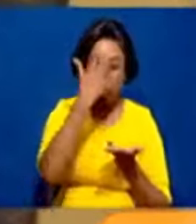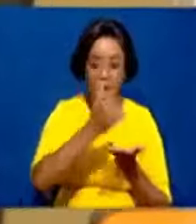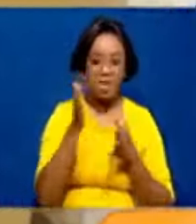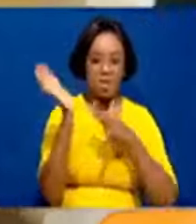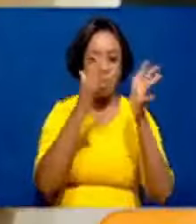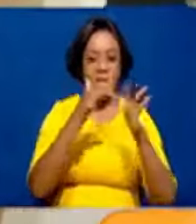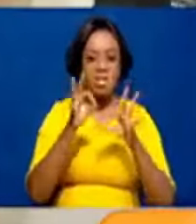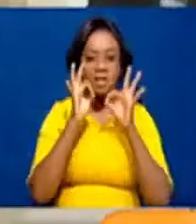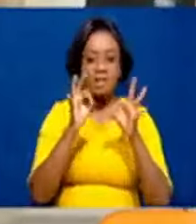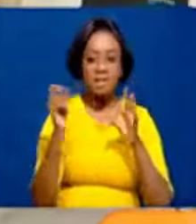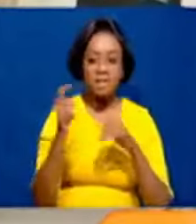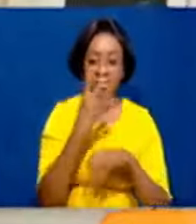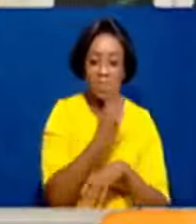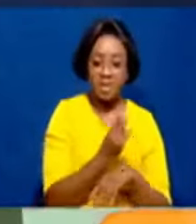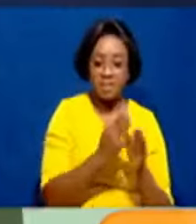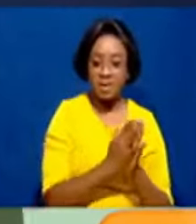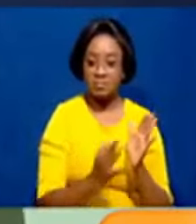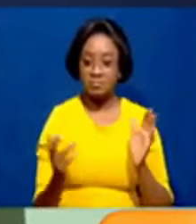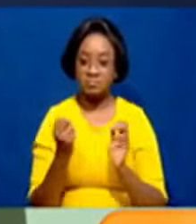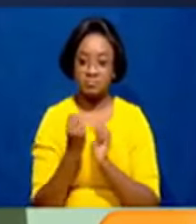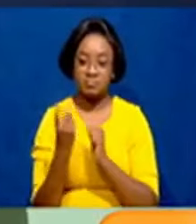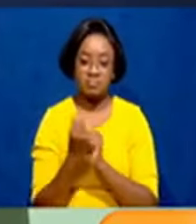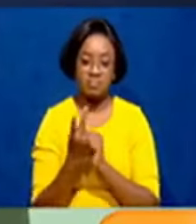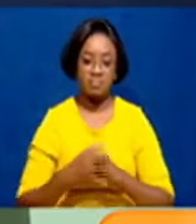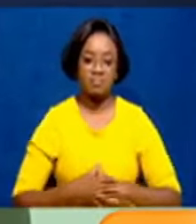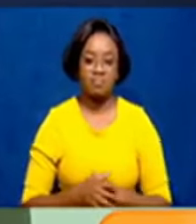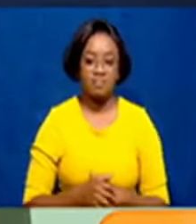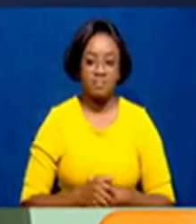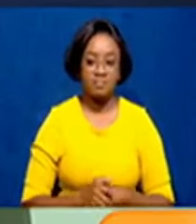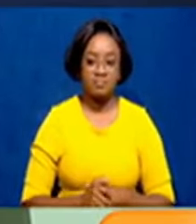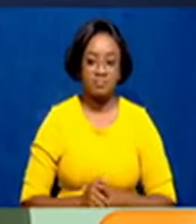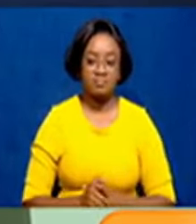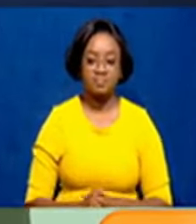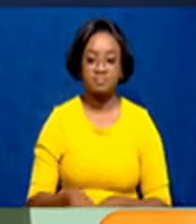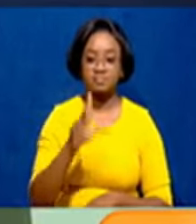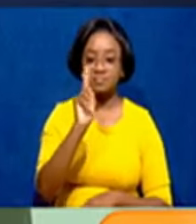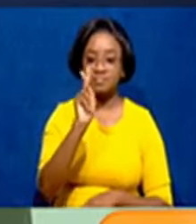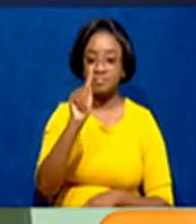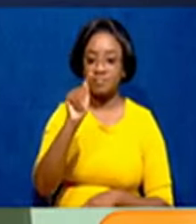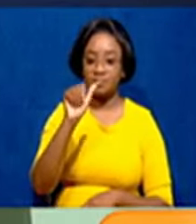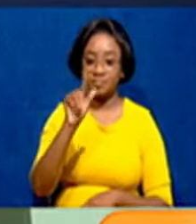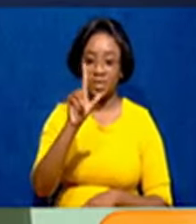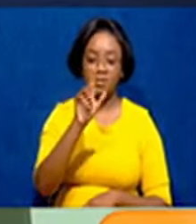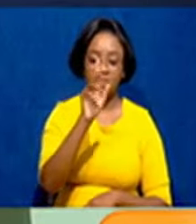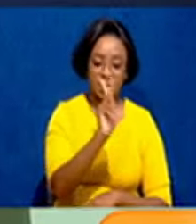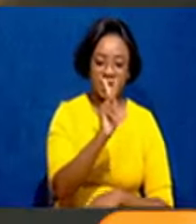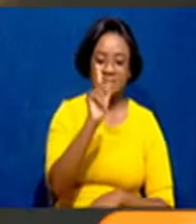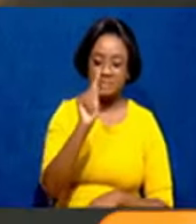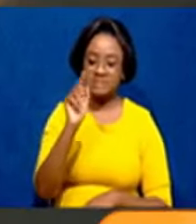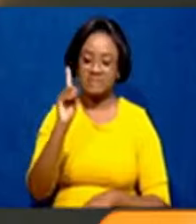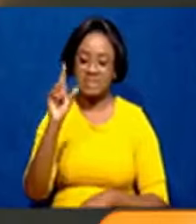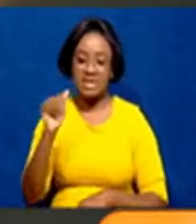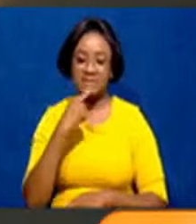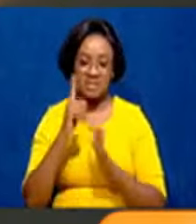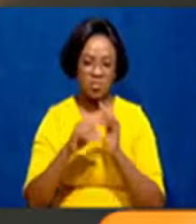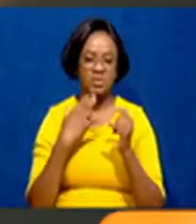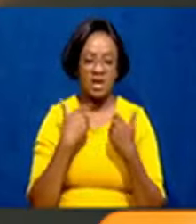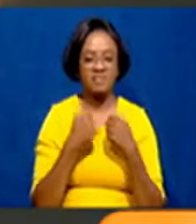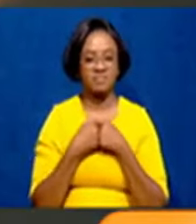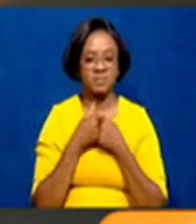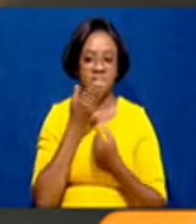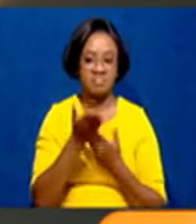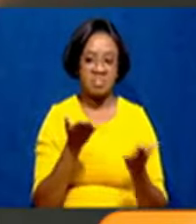between April to December. The Tea Board of Kenya, however, reckons the sector is facing several challenges,